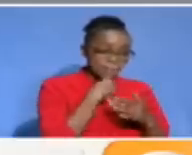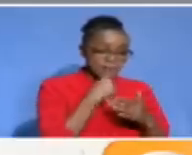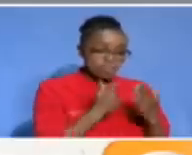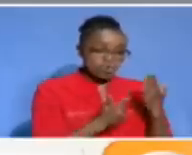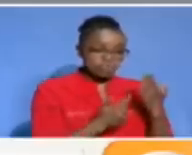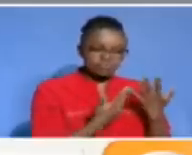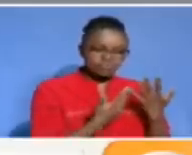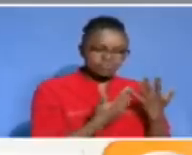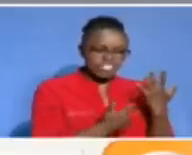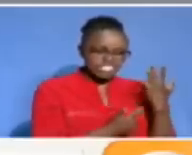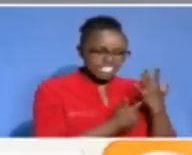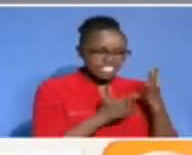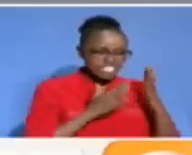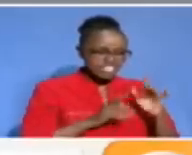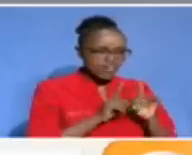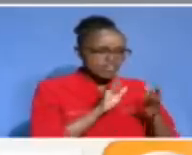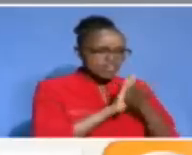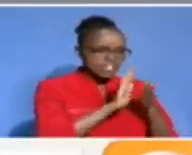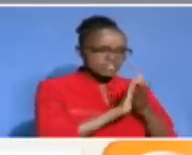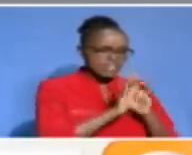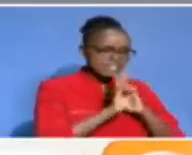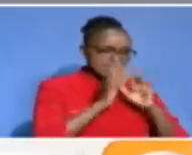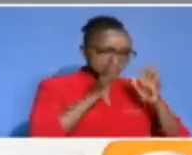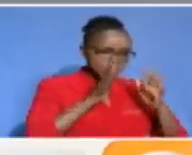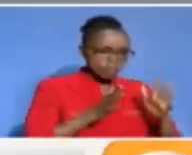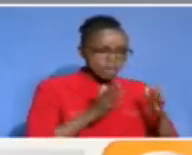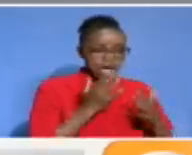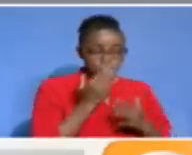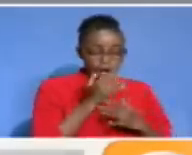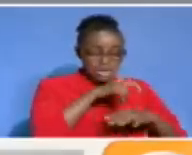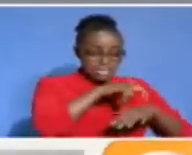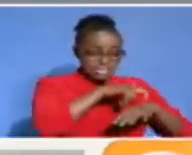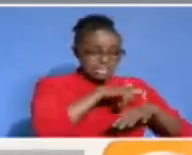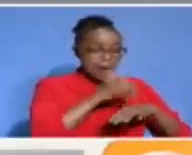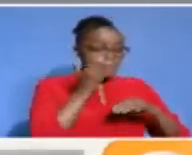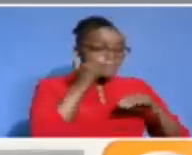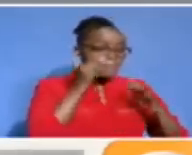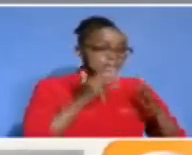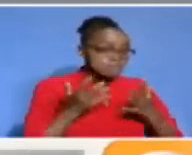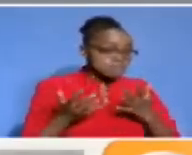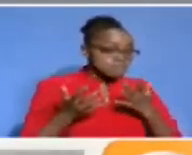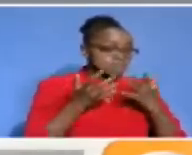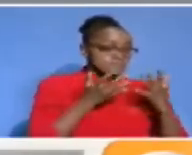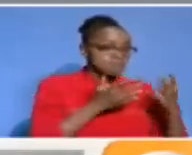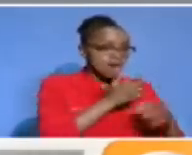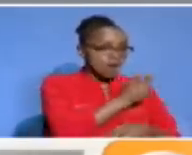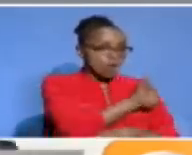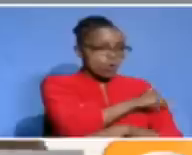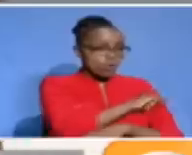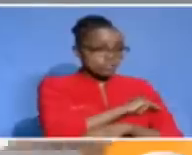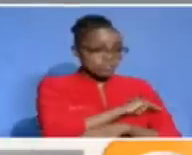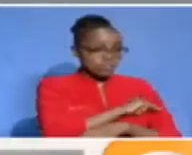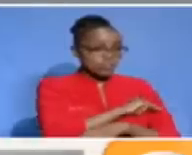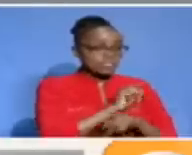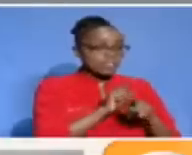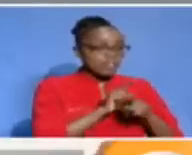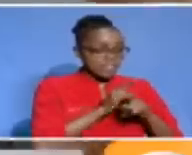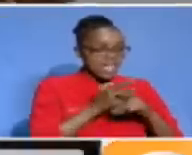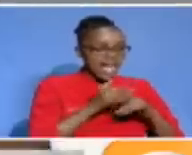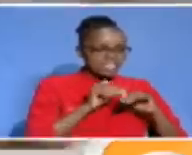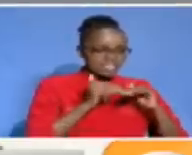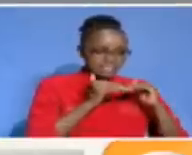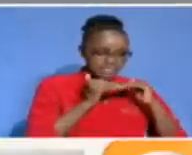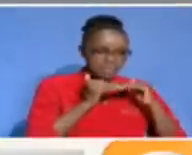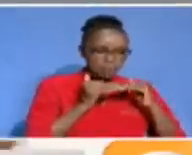have been trained as first responders. Because by the time patients are taken to hospital, they have been stabilized,